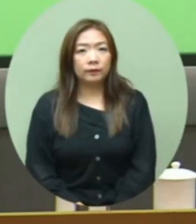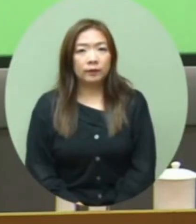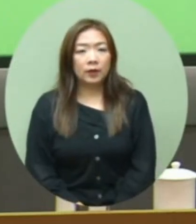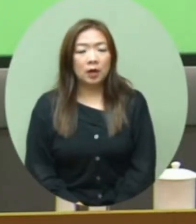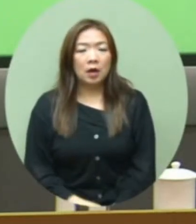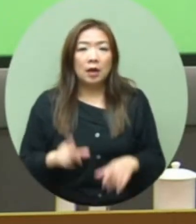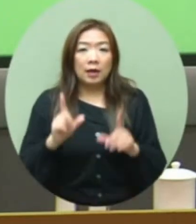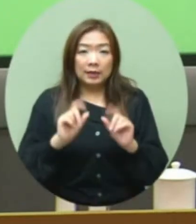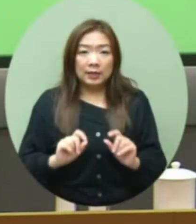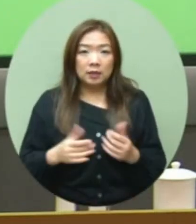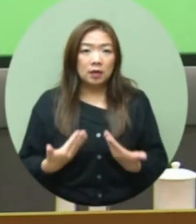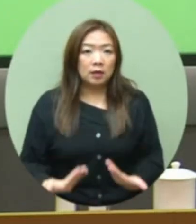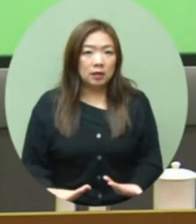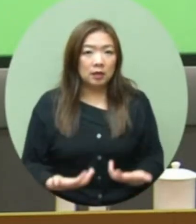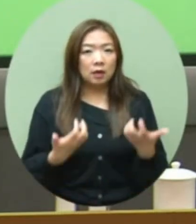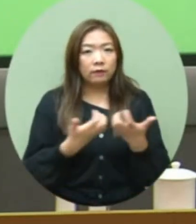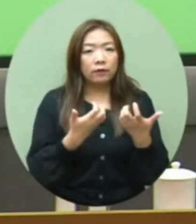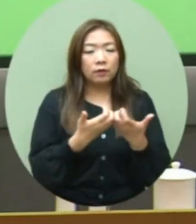So